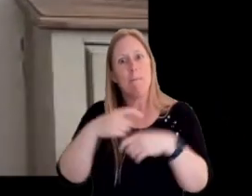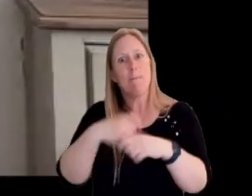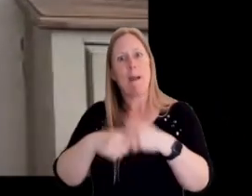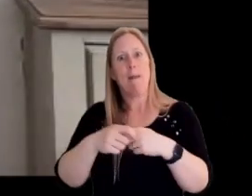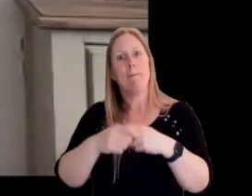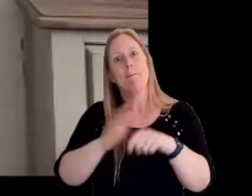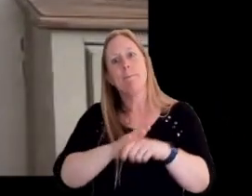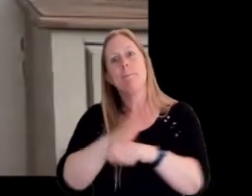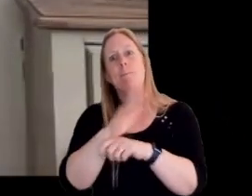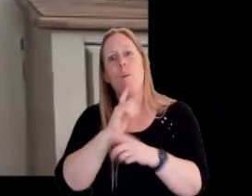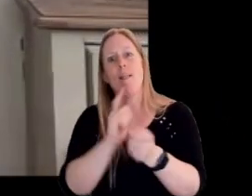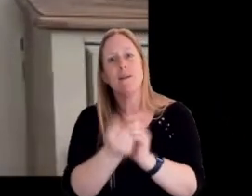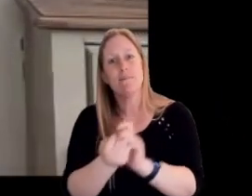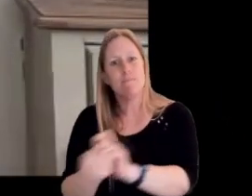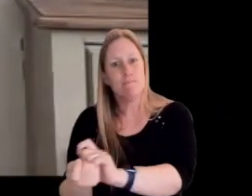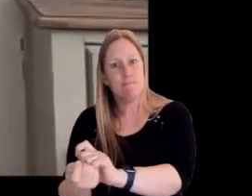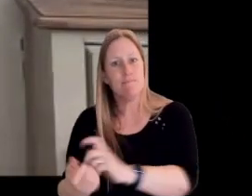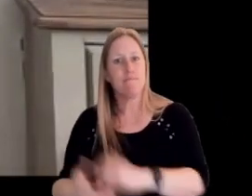to change.